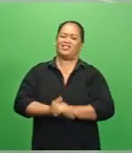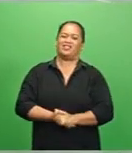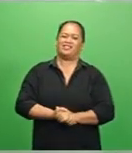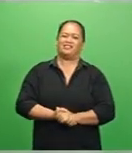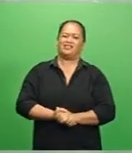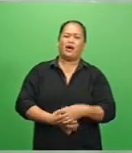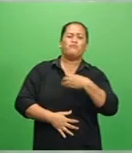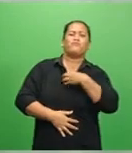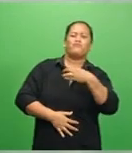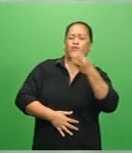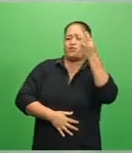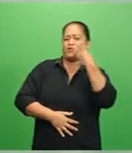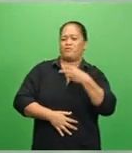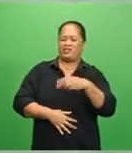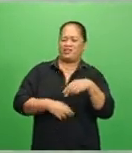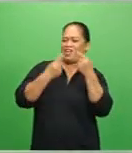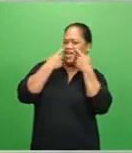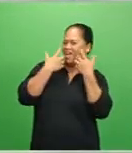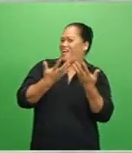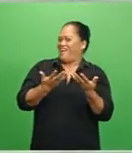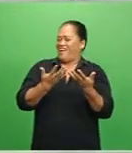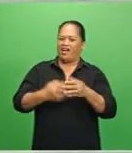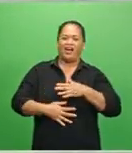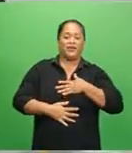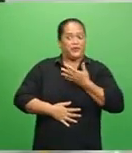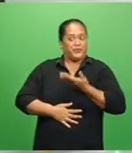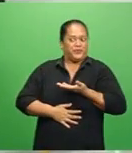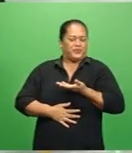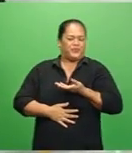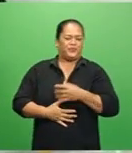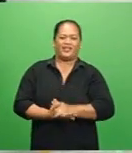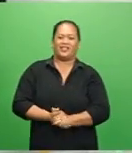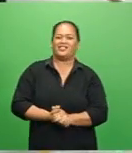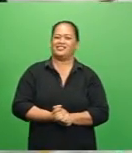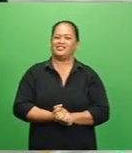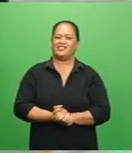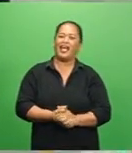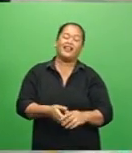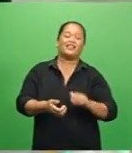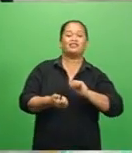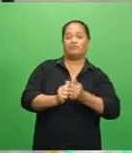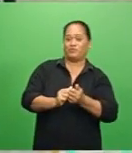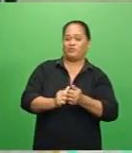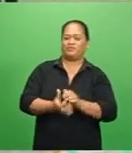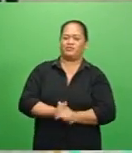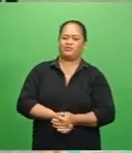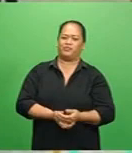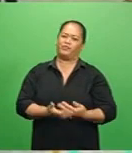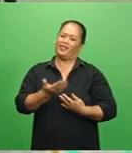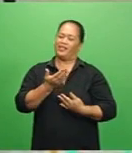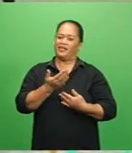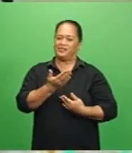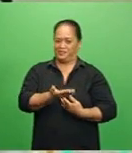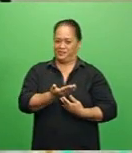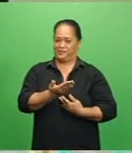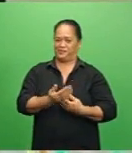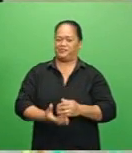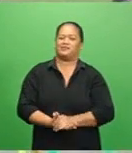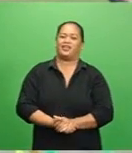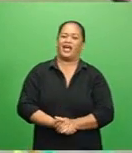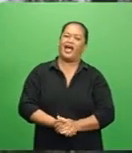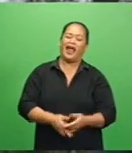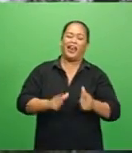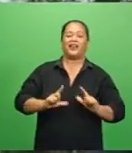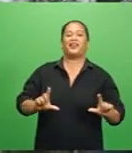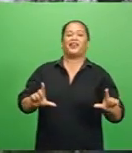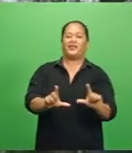With more women showing interest in the sport, Cricket Fiji has realized there is more potential and talents in local